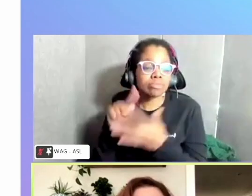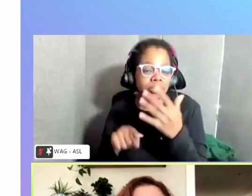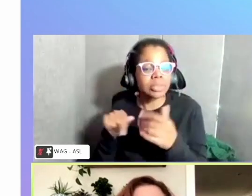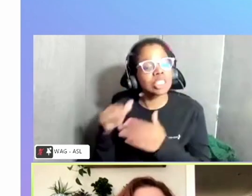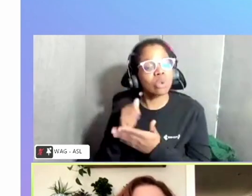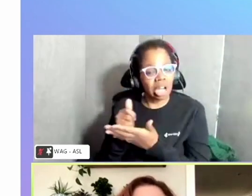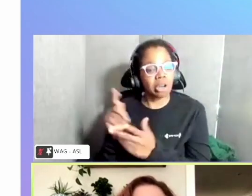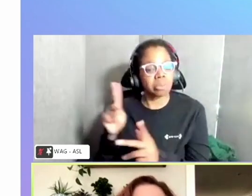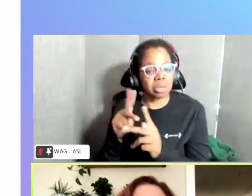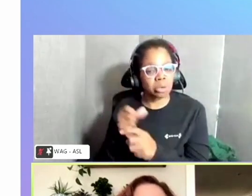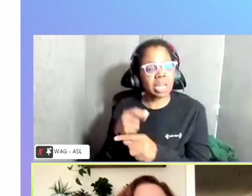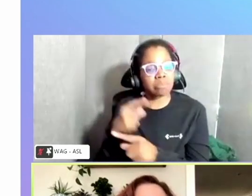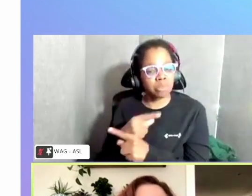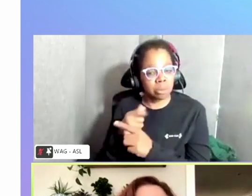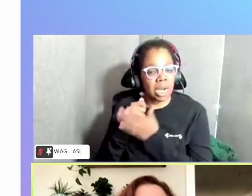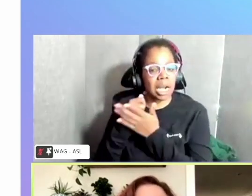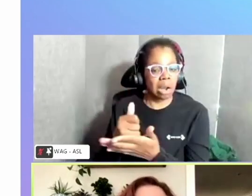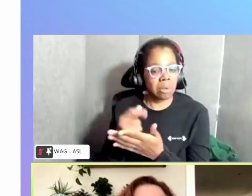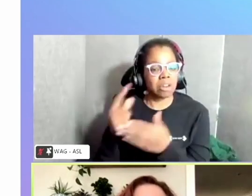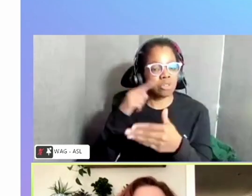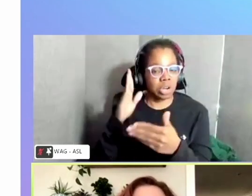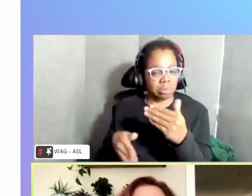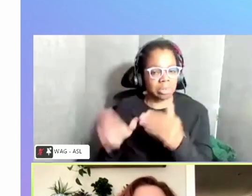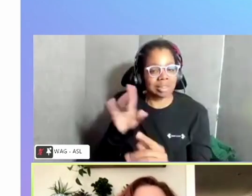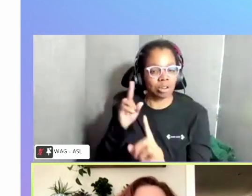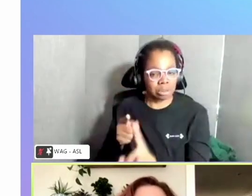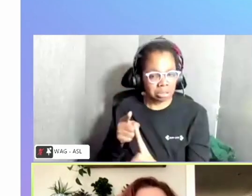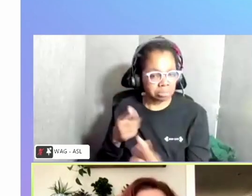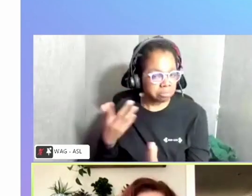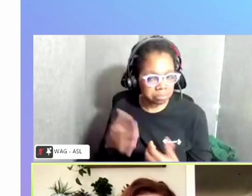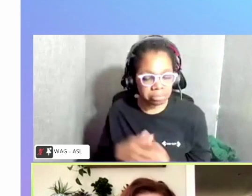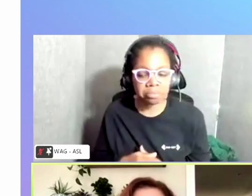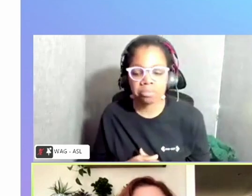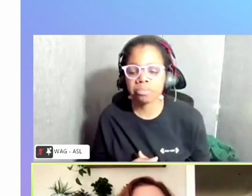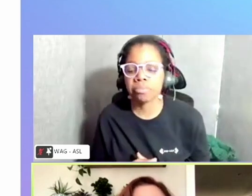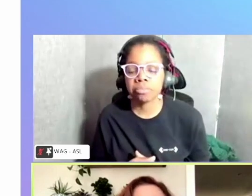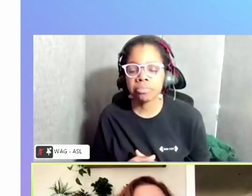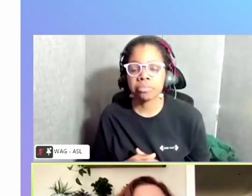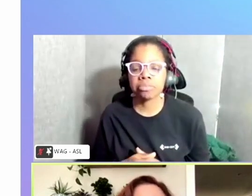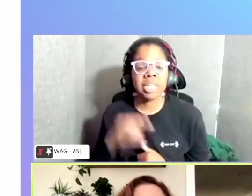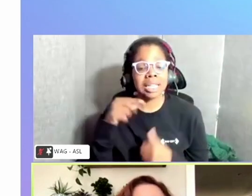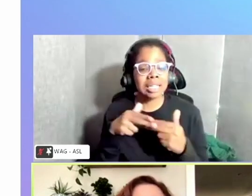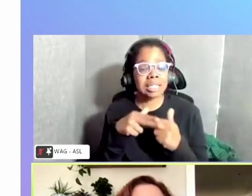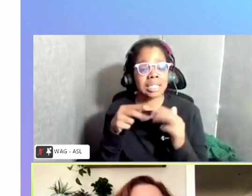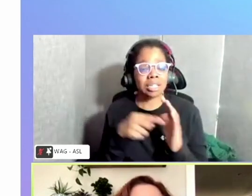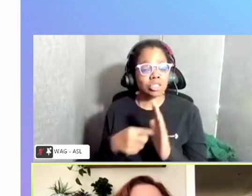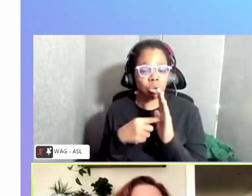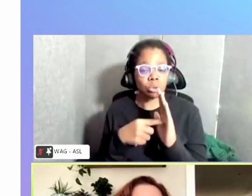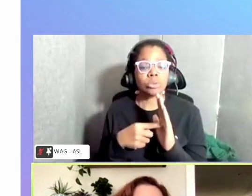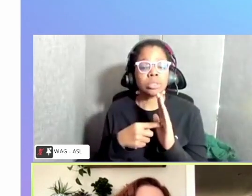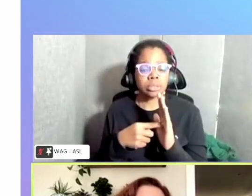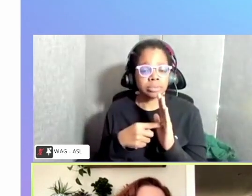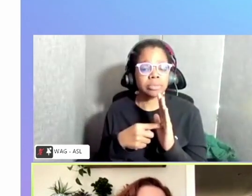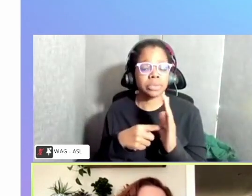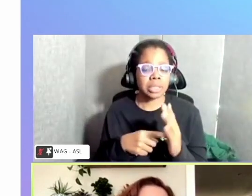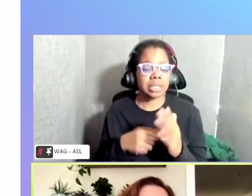get the help that they need to complete their intended task. So this slide shows an example of